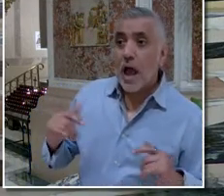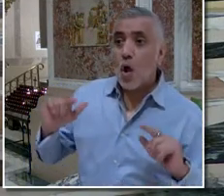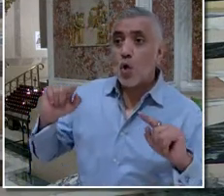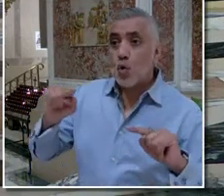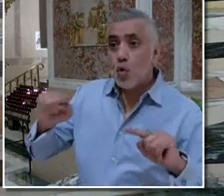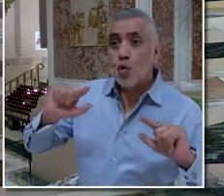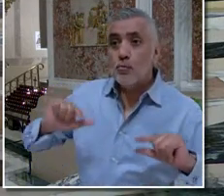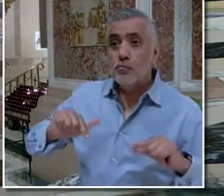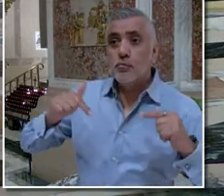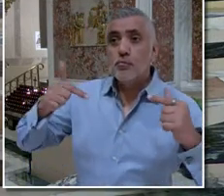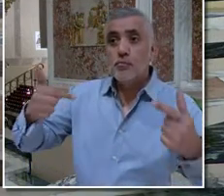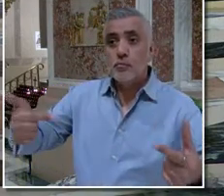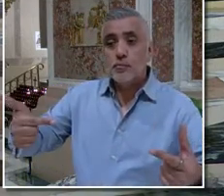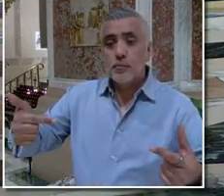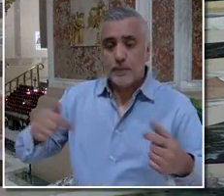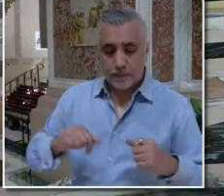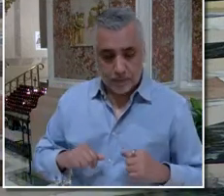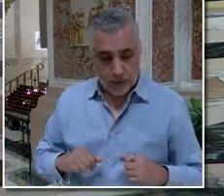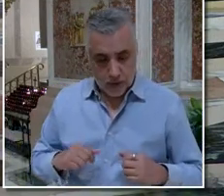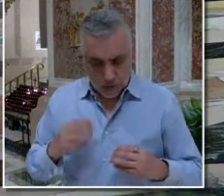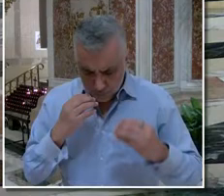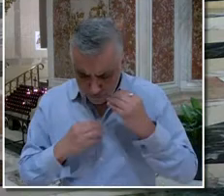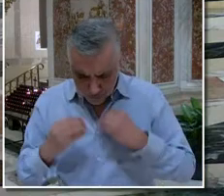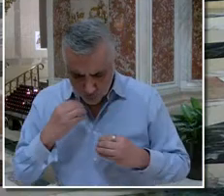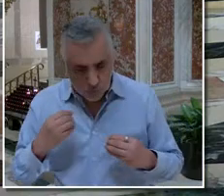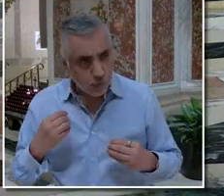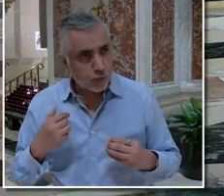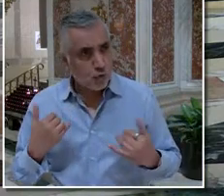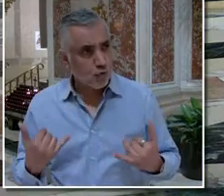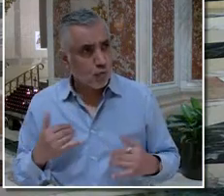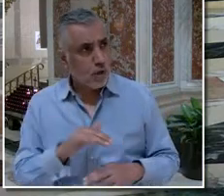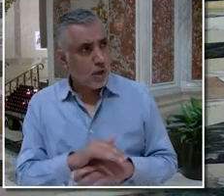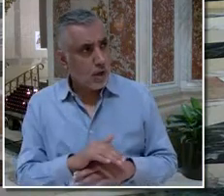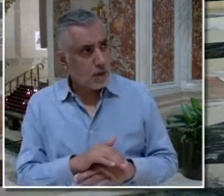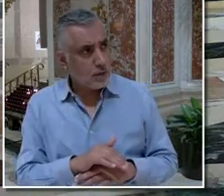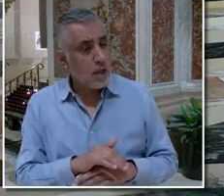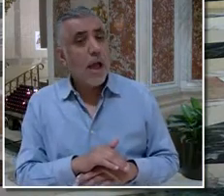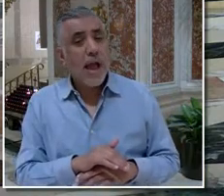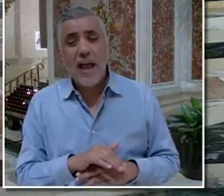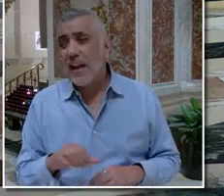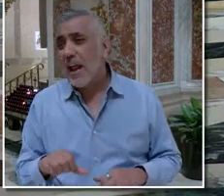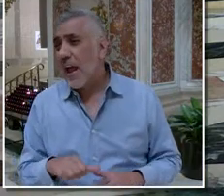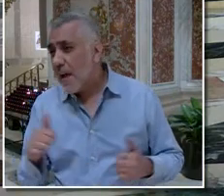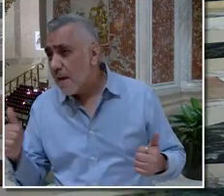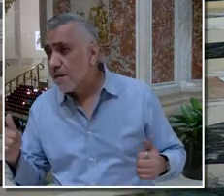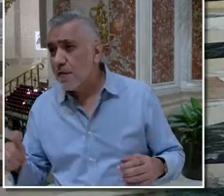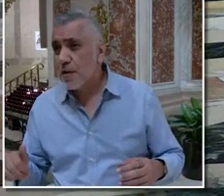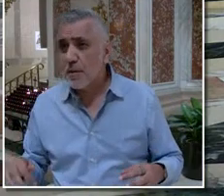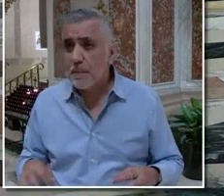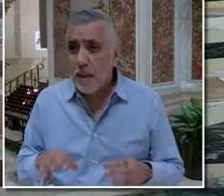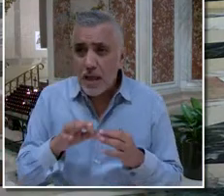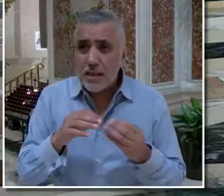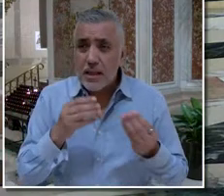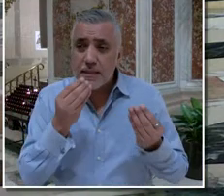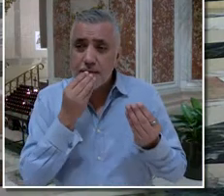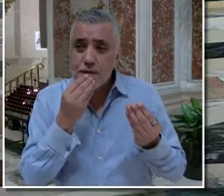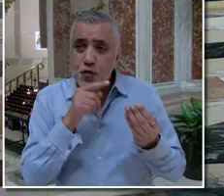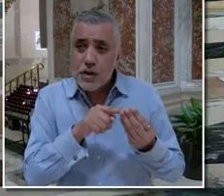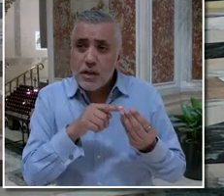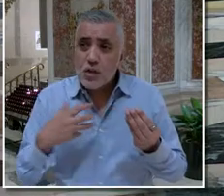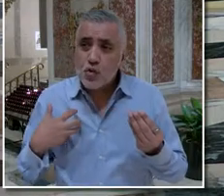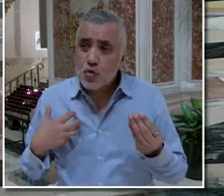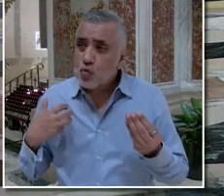do. The food that we share this evening and at every Mass is to strengthen